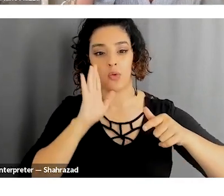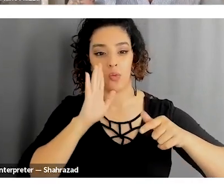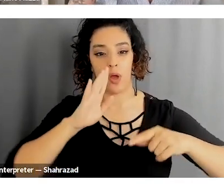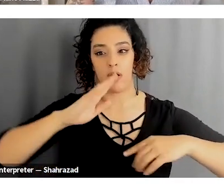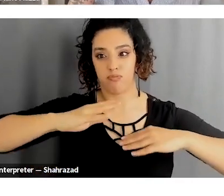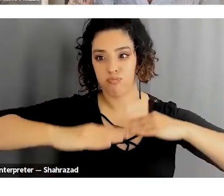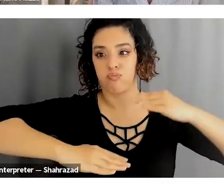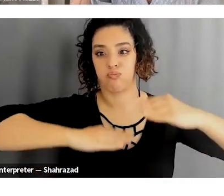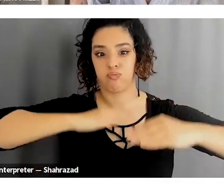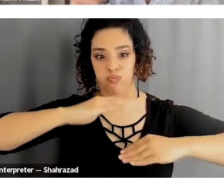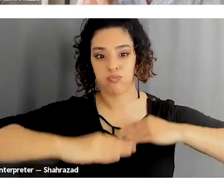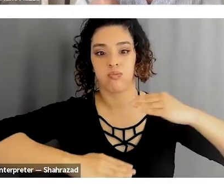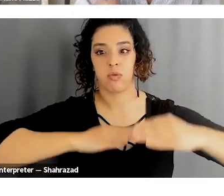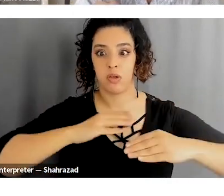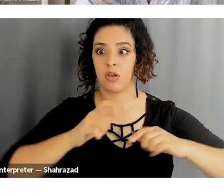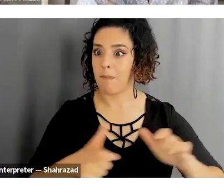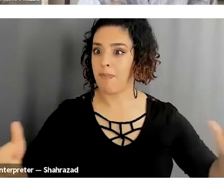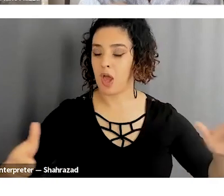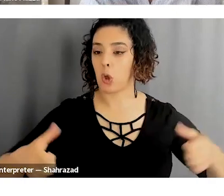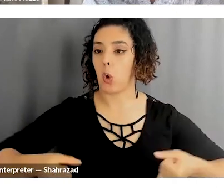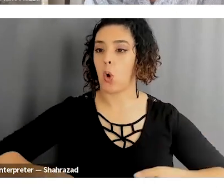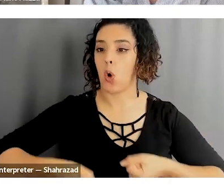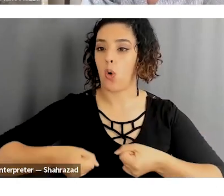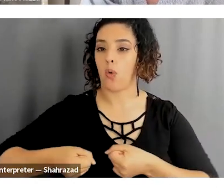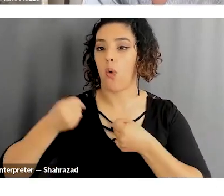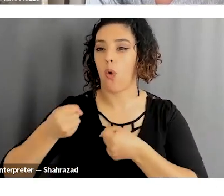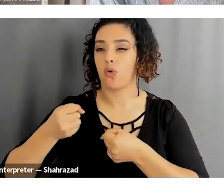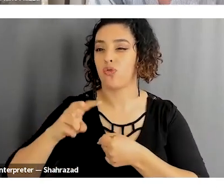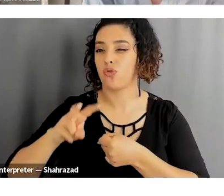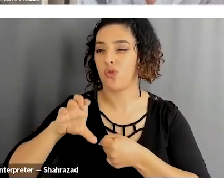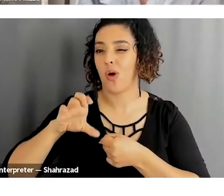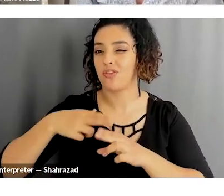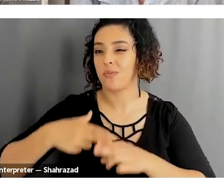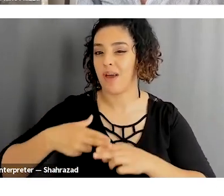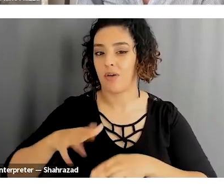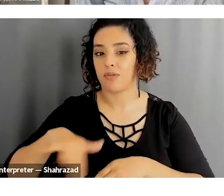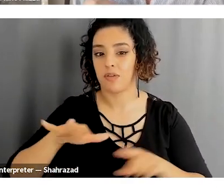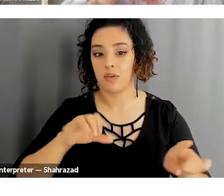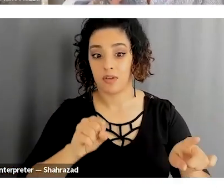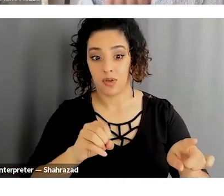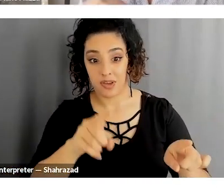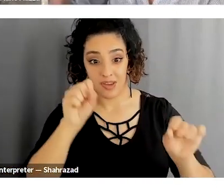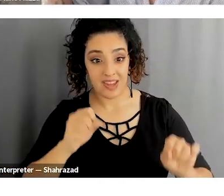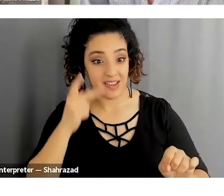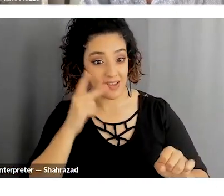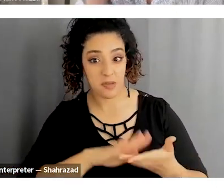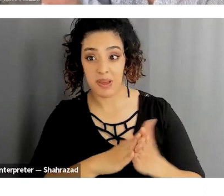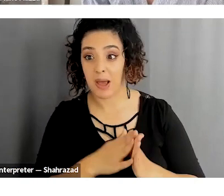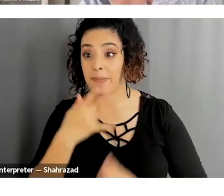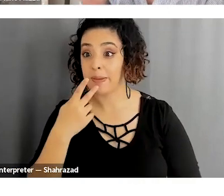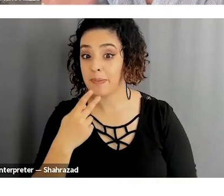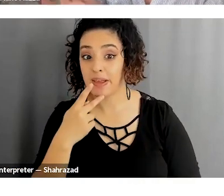large. It holds about 200 pounds. This is something called madder extract. So you see it's going quite pink. And the paddle